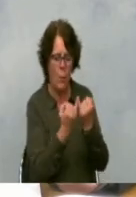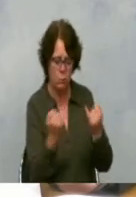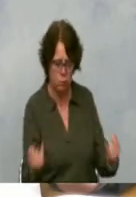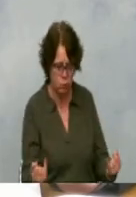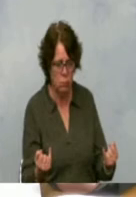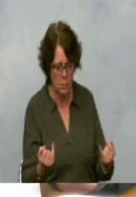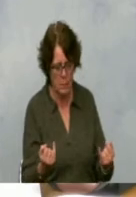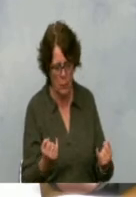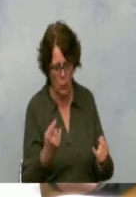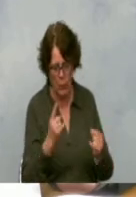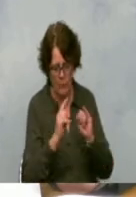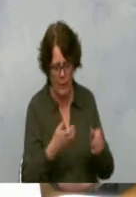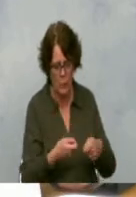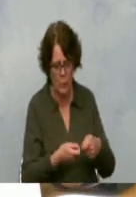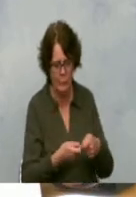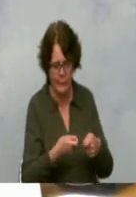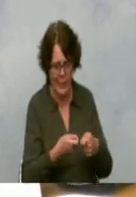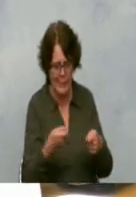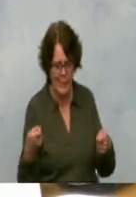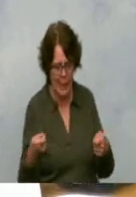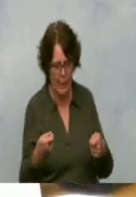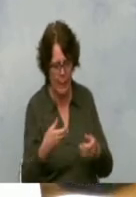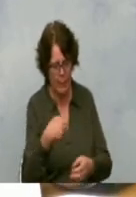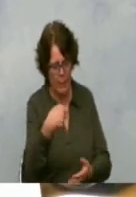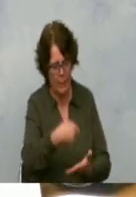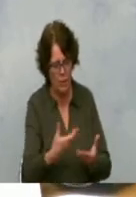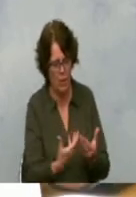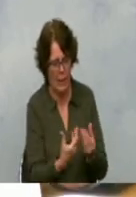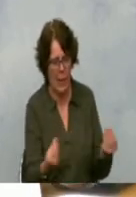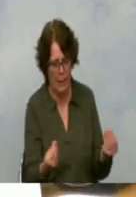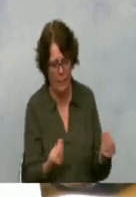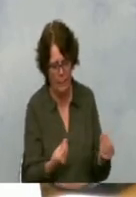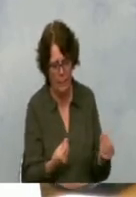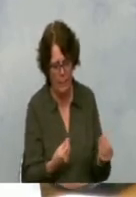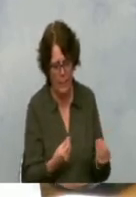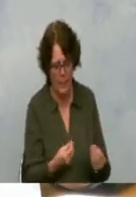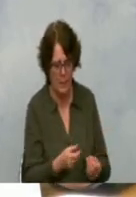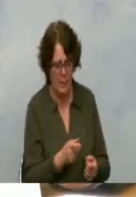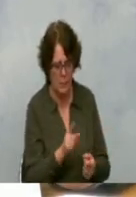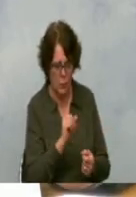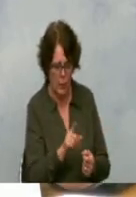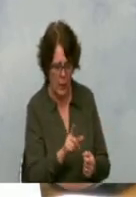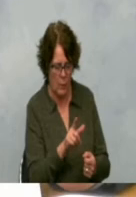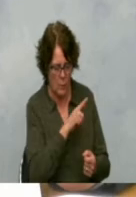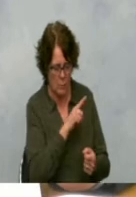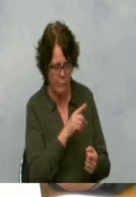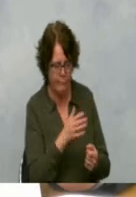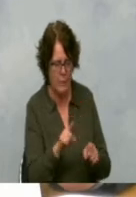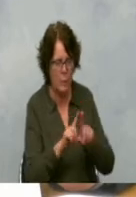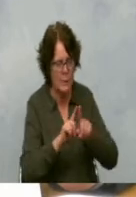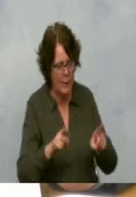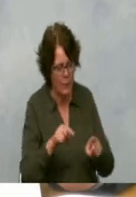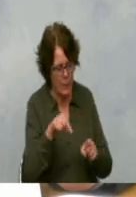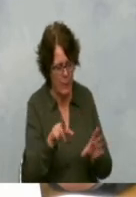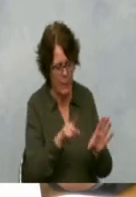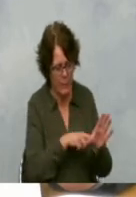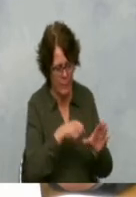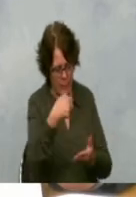had to extend that budget gap. So, yeah, that's the thing that's different about this year's budget. So